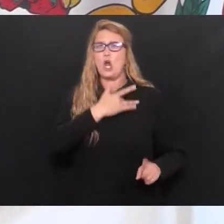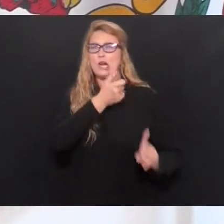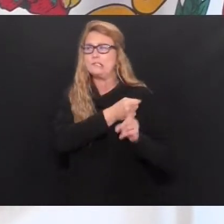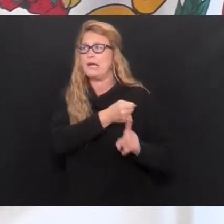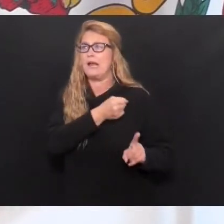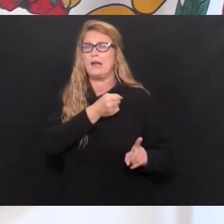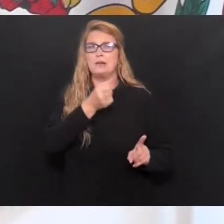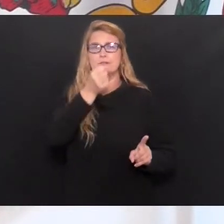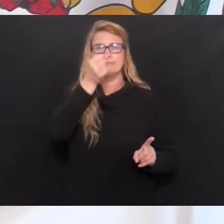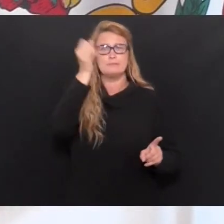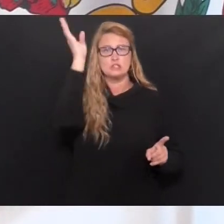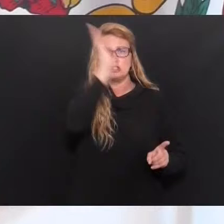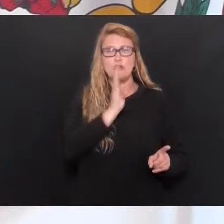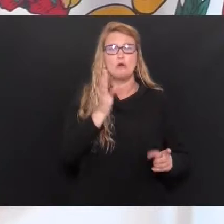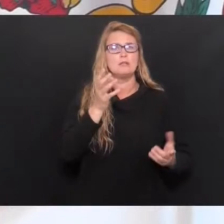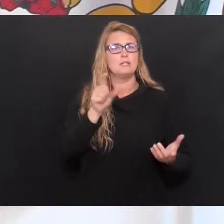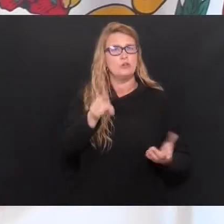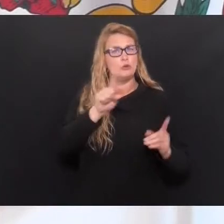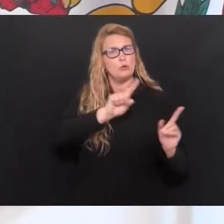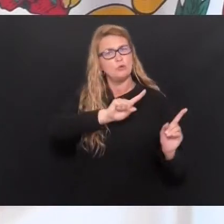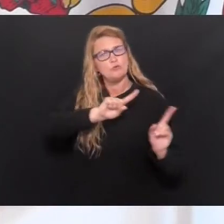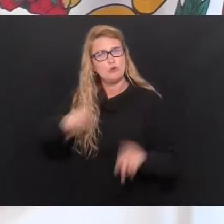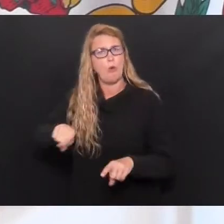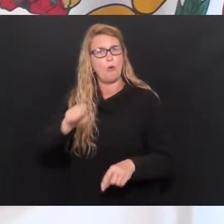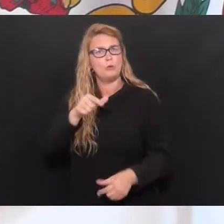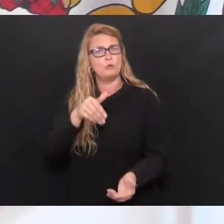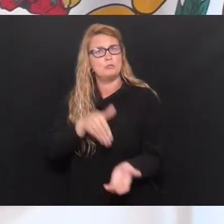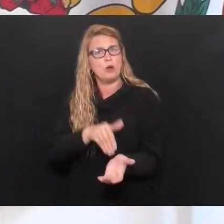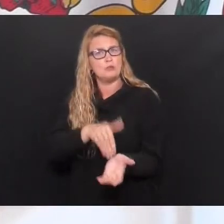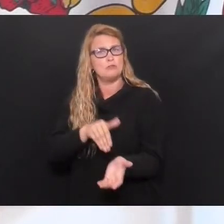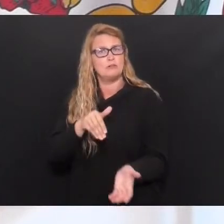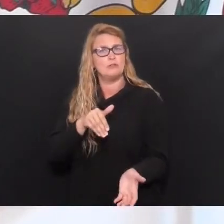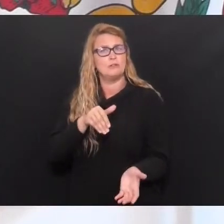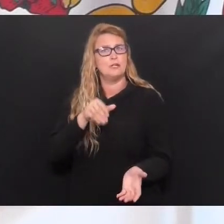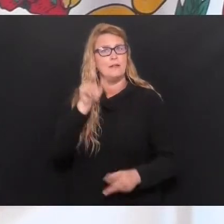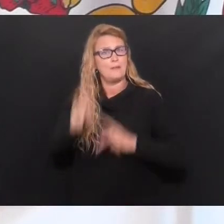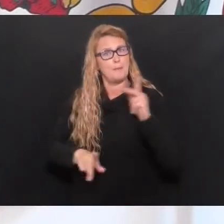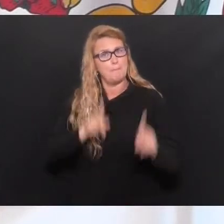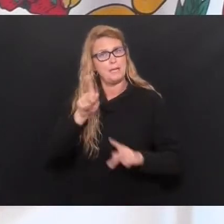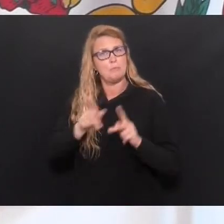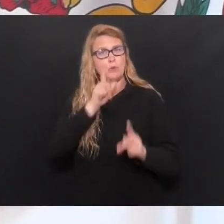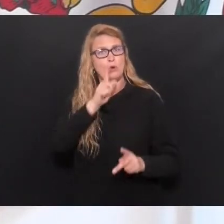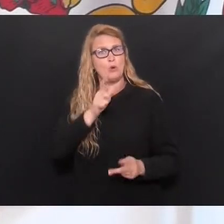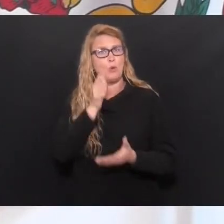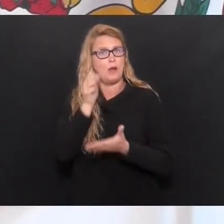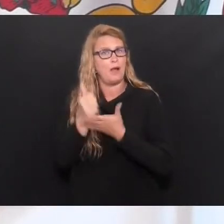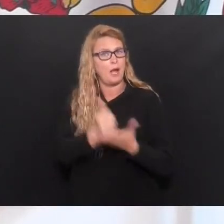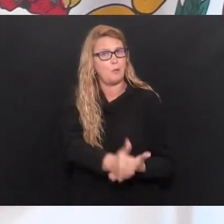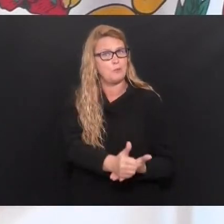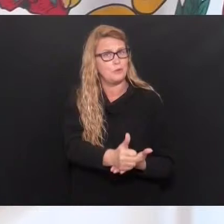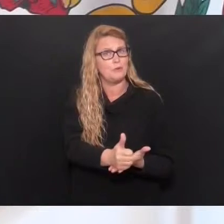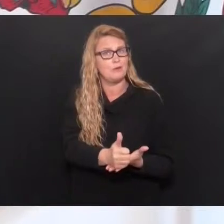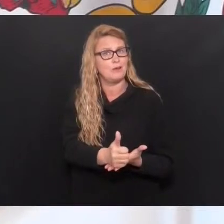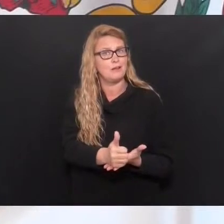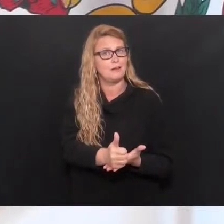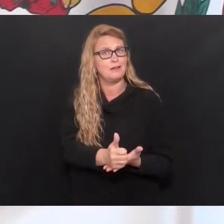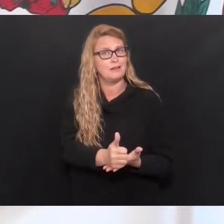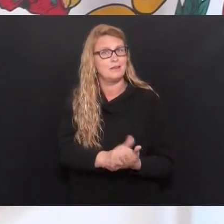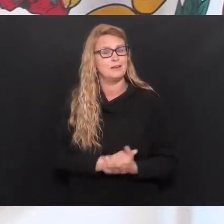or a stroke. You run to the very people that are telling you what to do